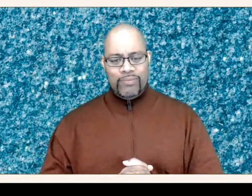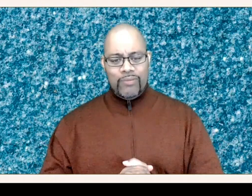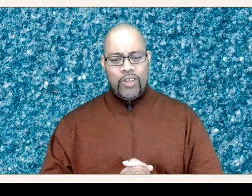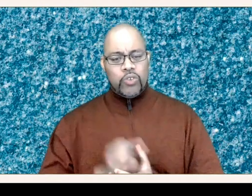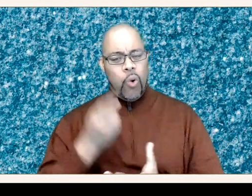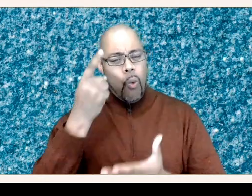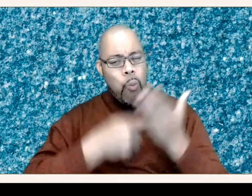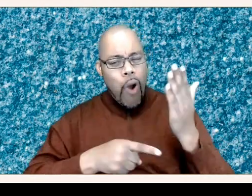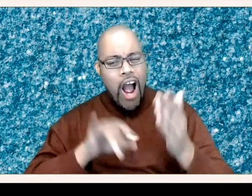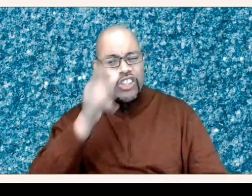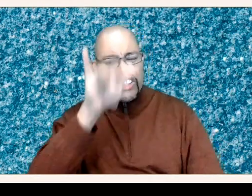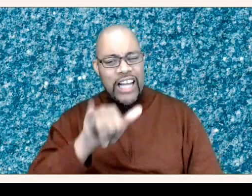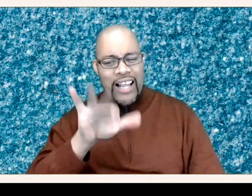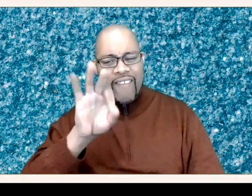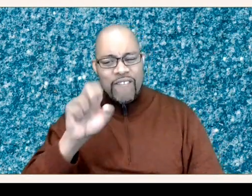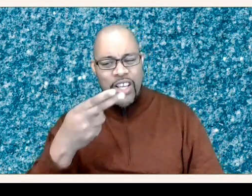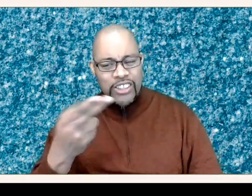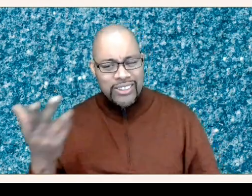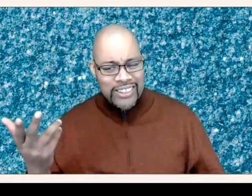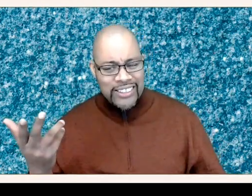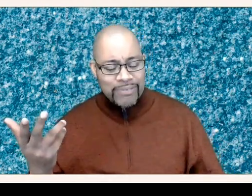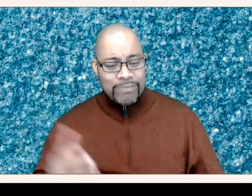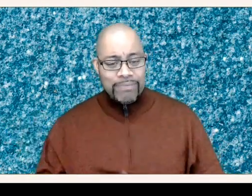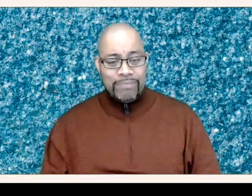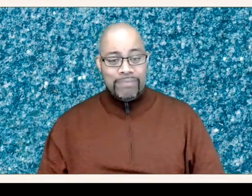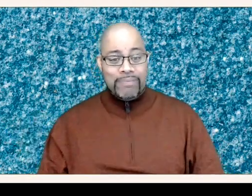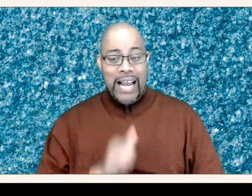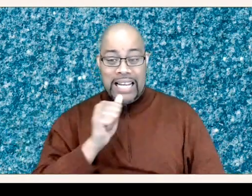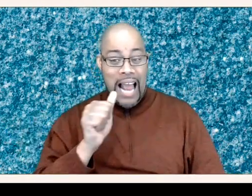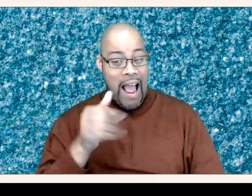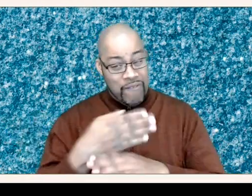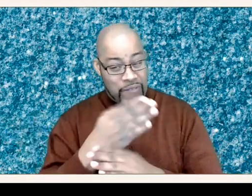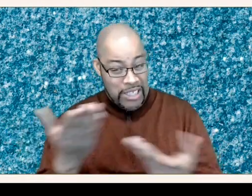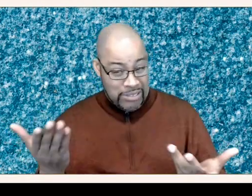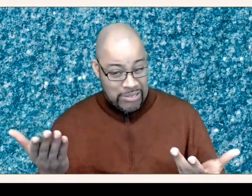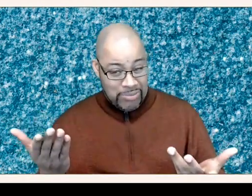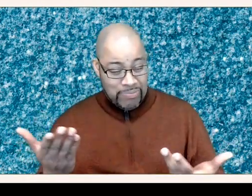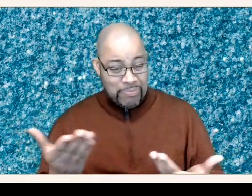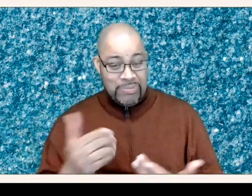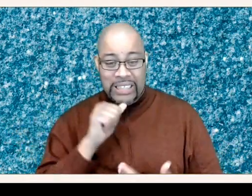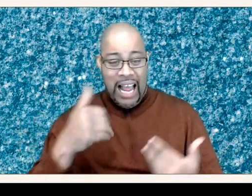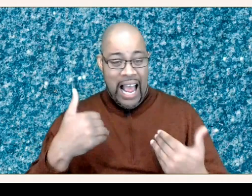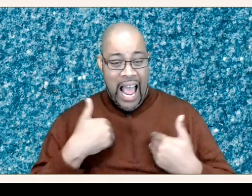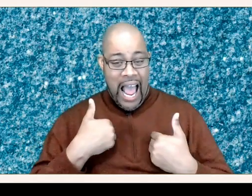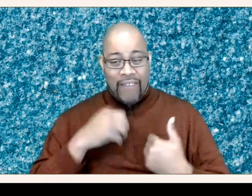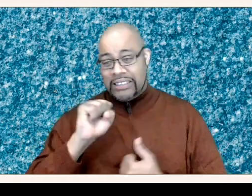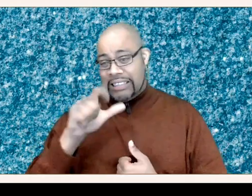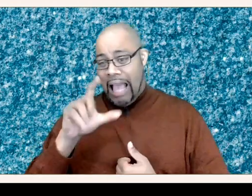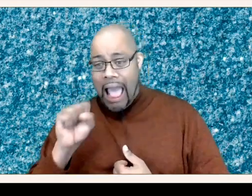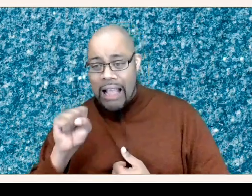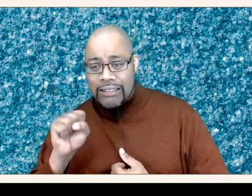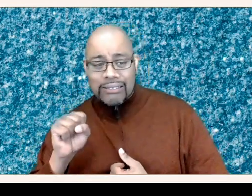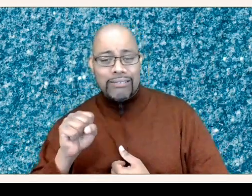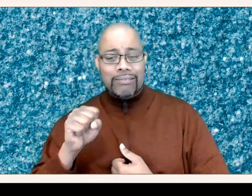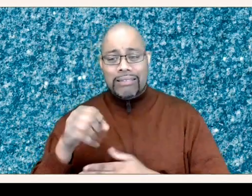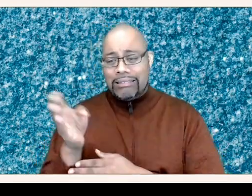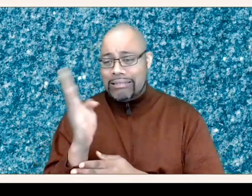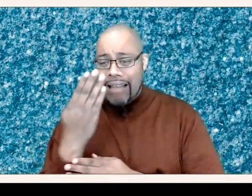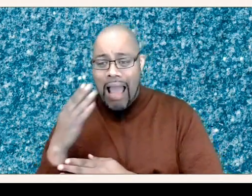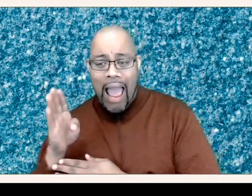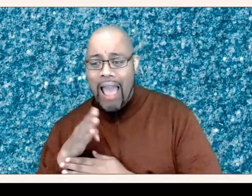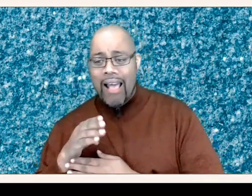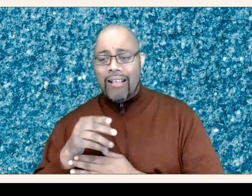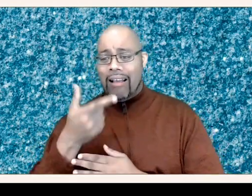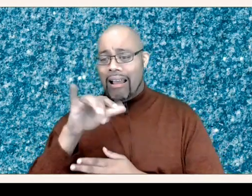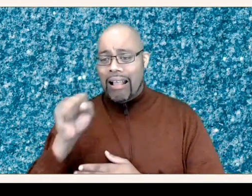So what is a jellyfish? Well, it's not a fish exactly. It doesn't have scales, a tail, or